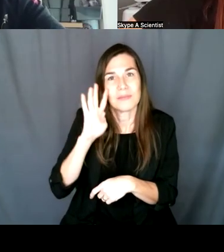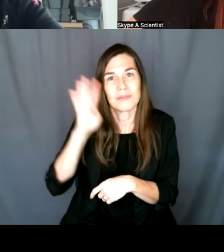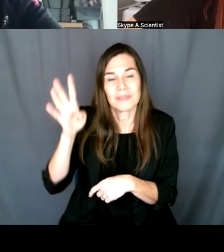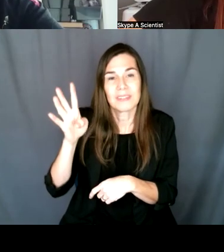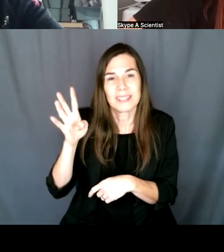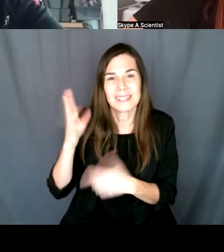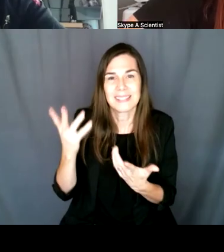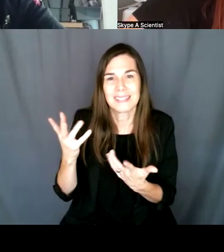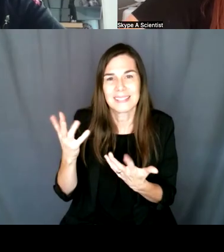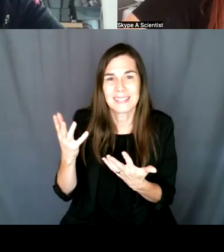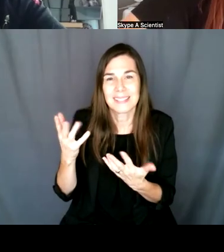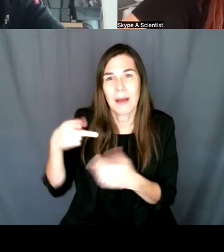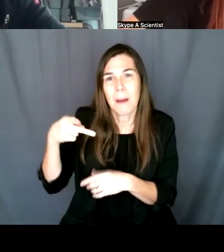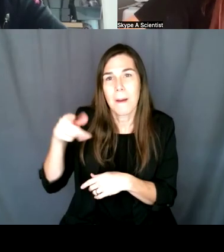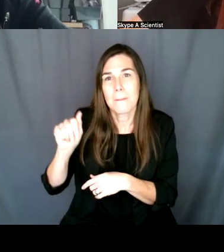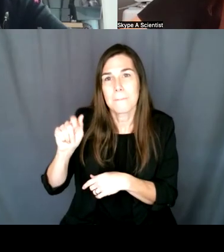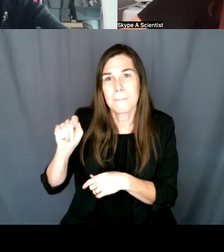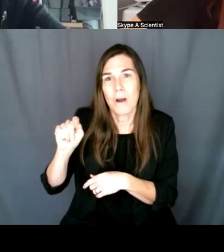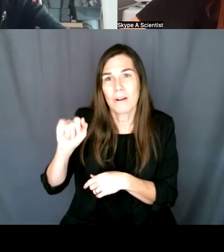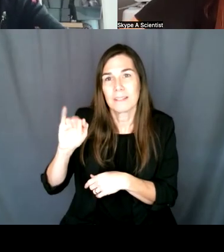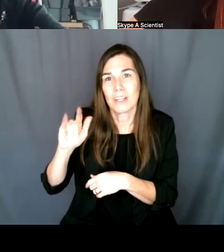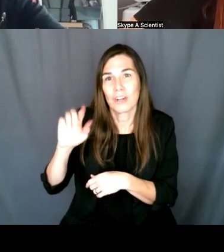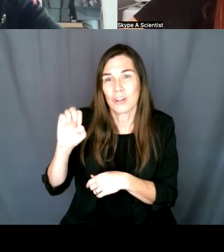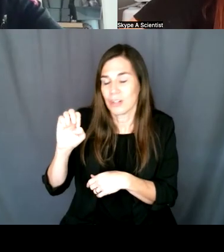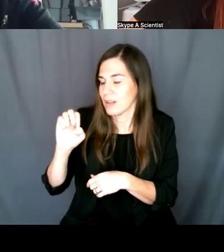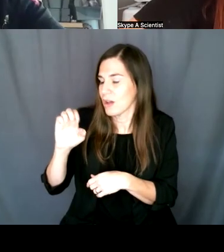we have to go to particle colliders. So maybe